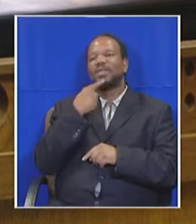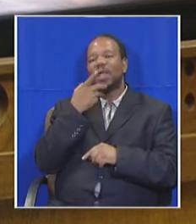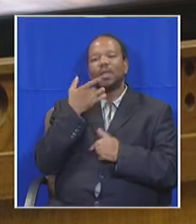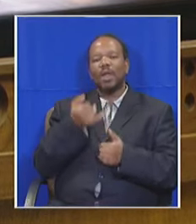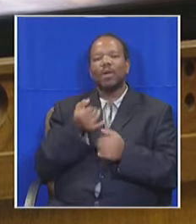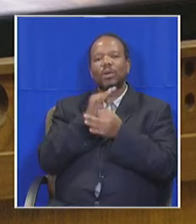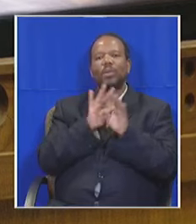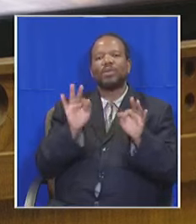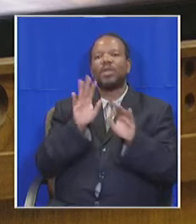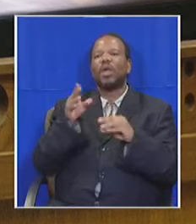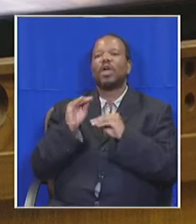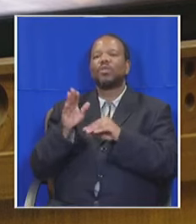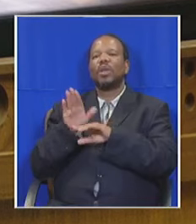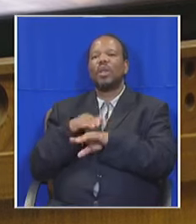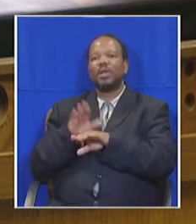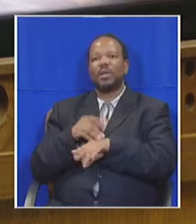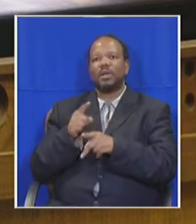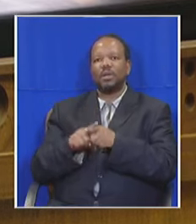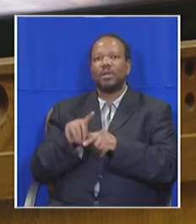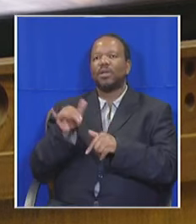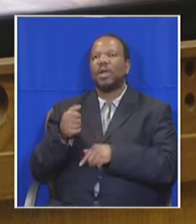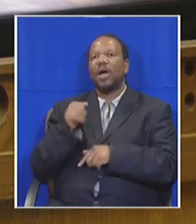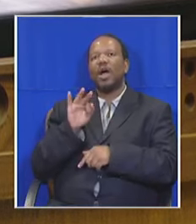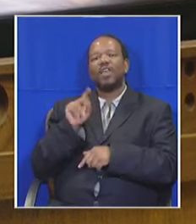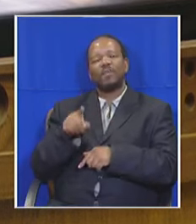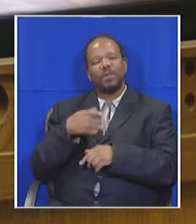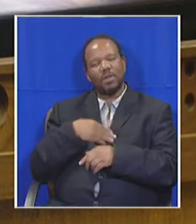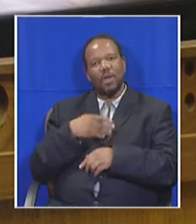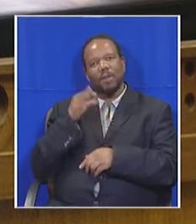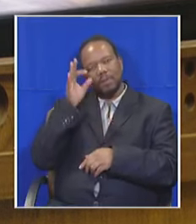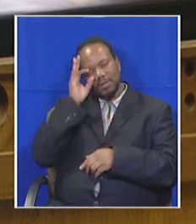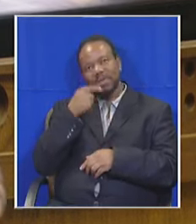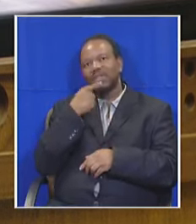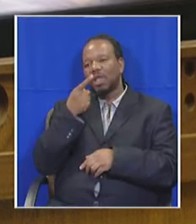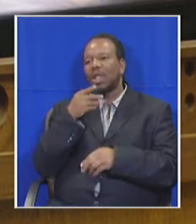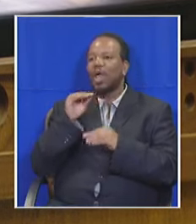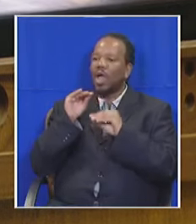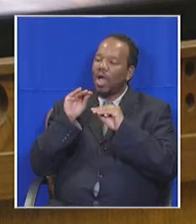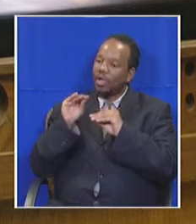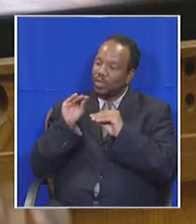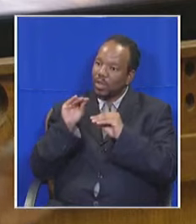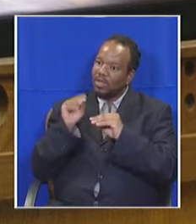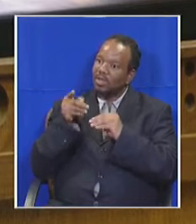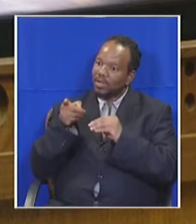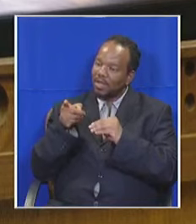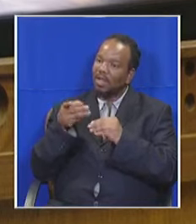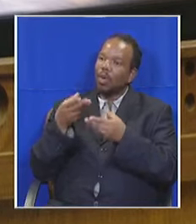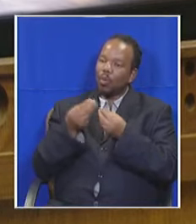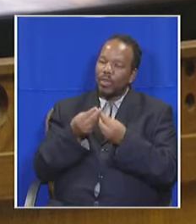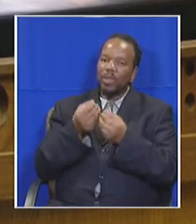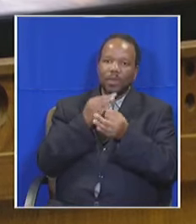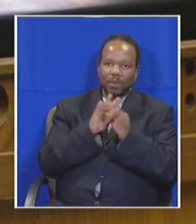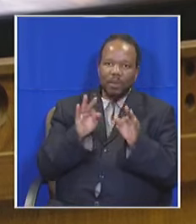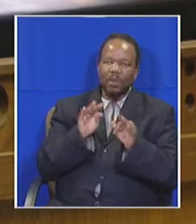later. And thanks to the sanity of the IFP and Principal Tele, as we said, education for liberation. If we can go back to